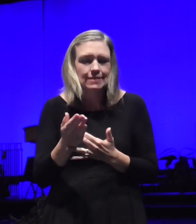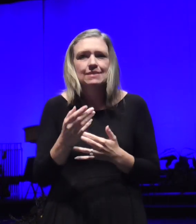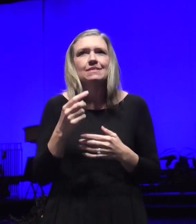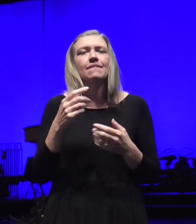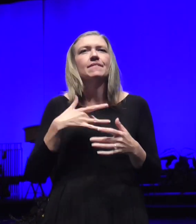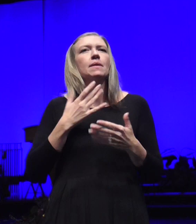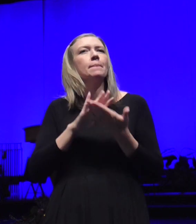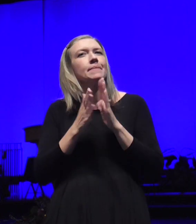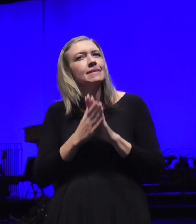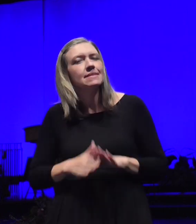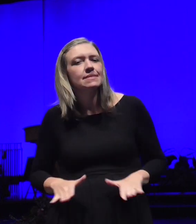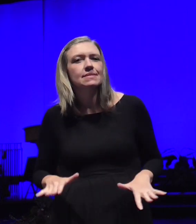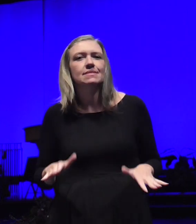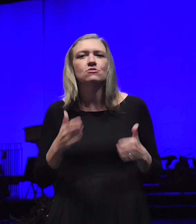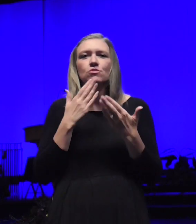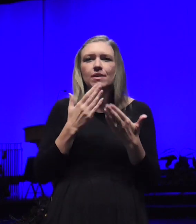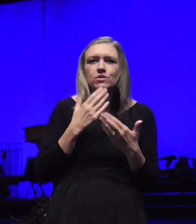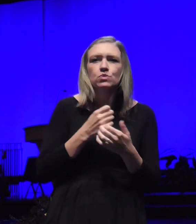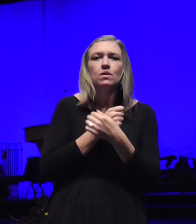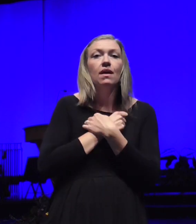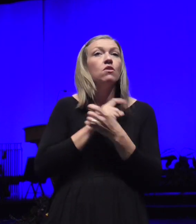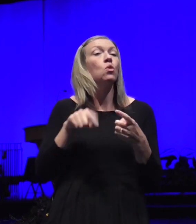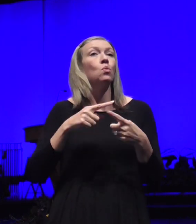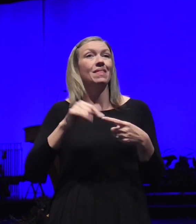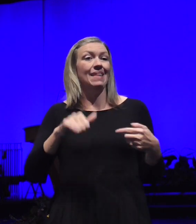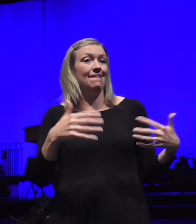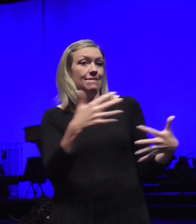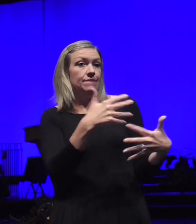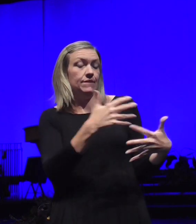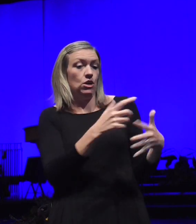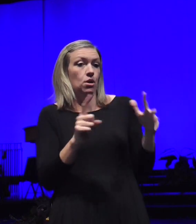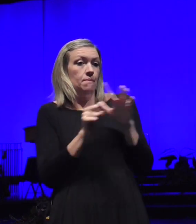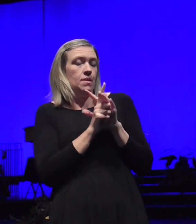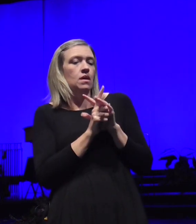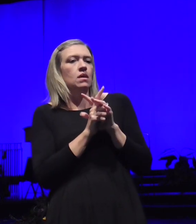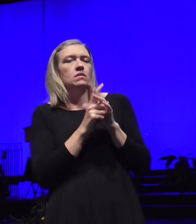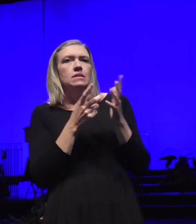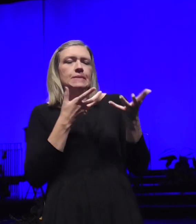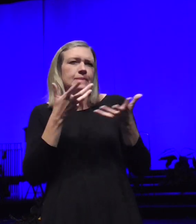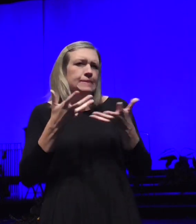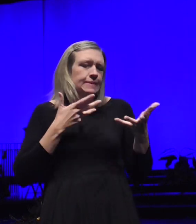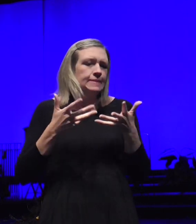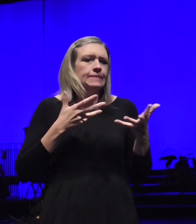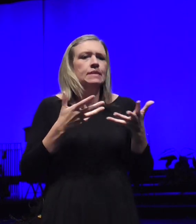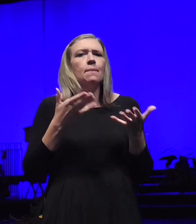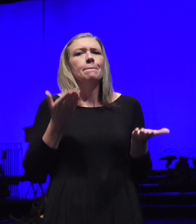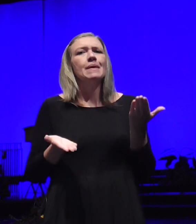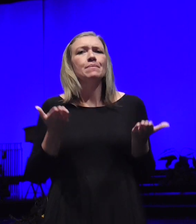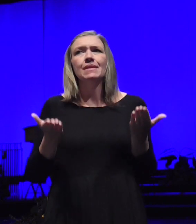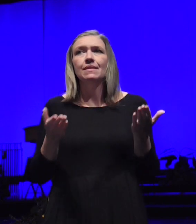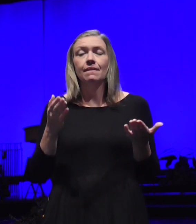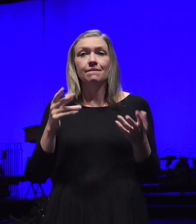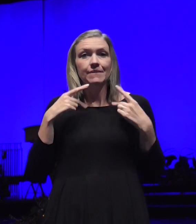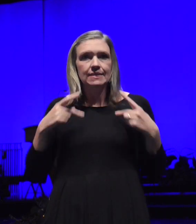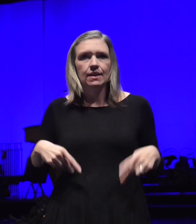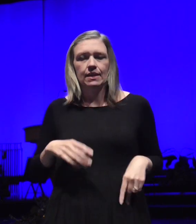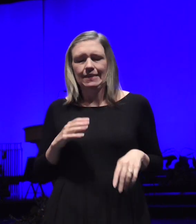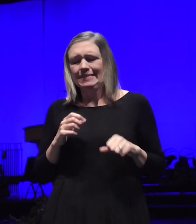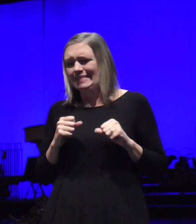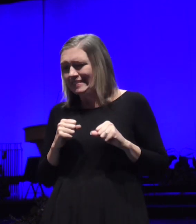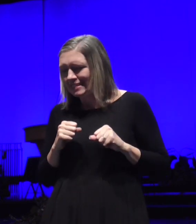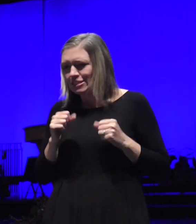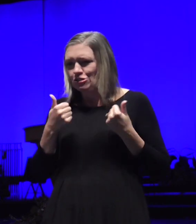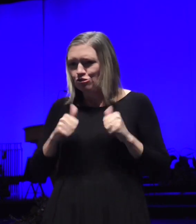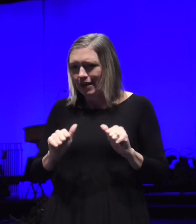gratitude, and the love. And when that fear comes up, work with that. Even if physically you have to kind of turn your cheek a little bit to